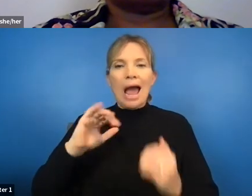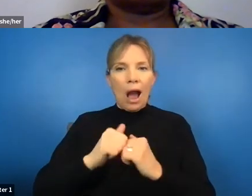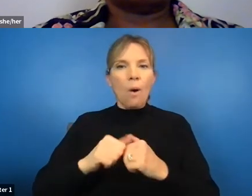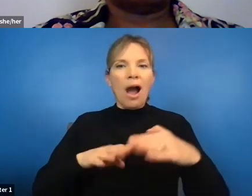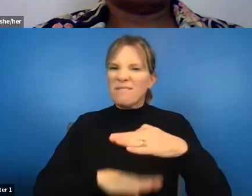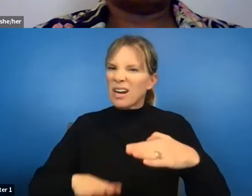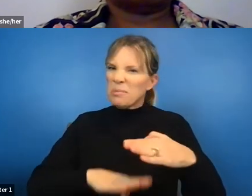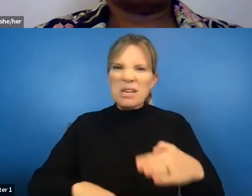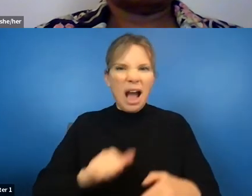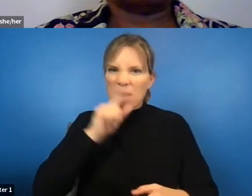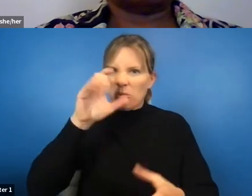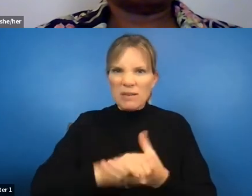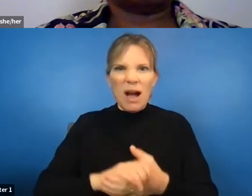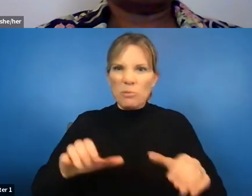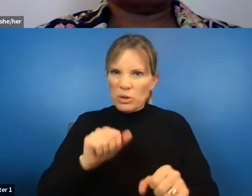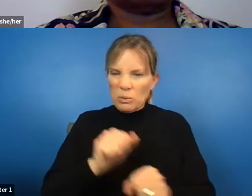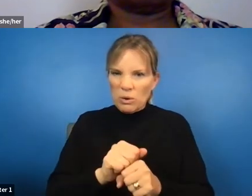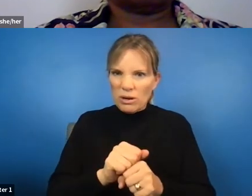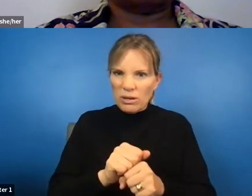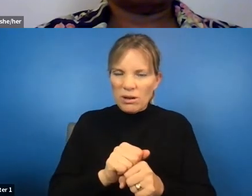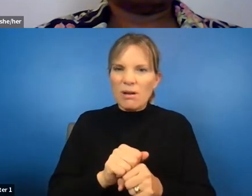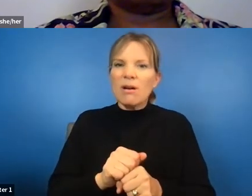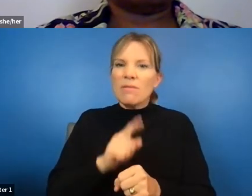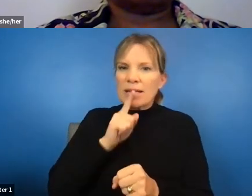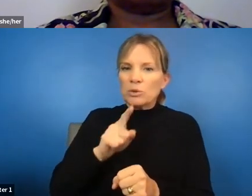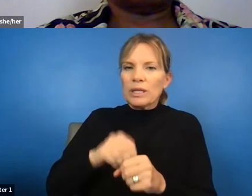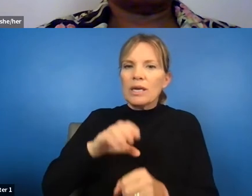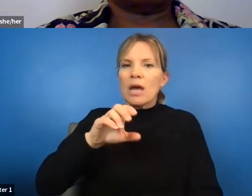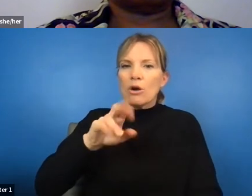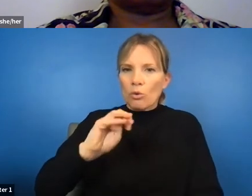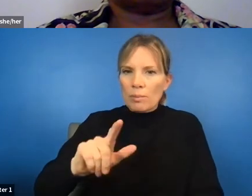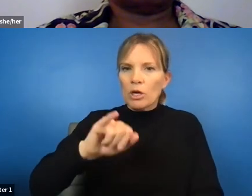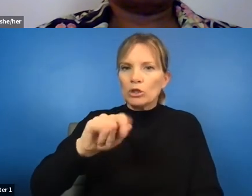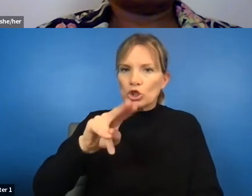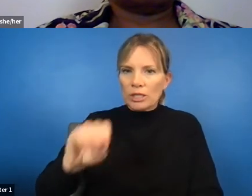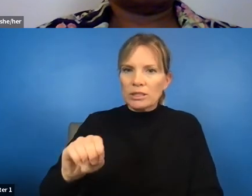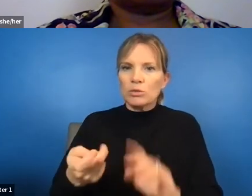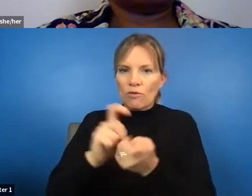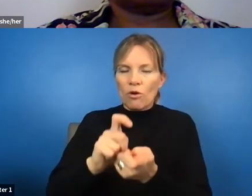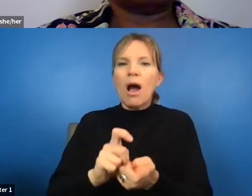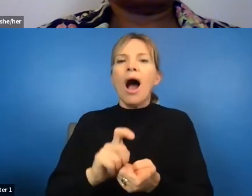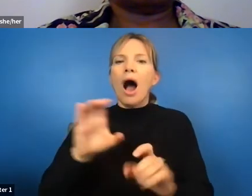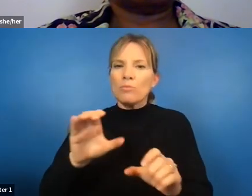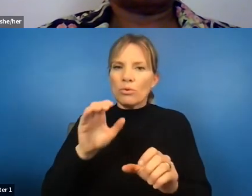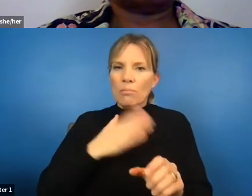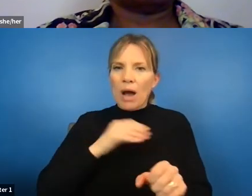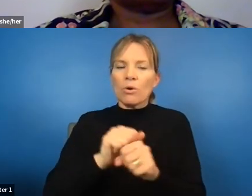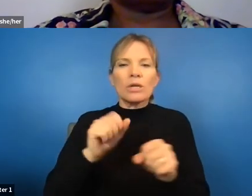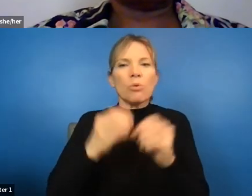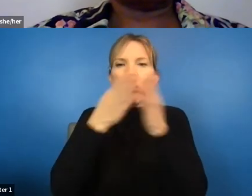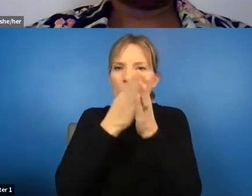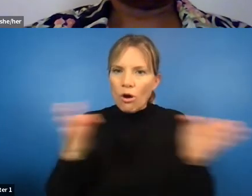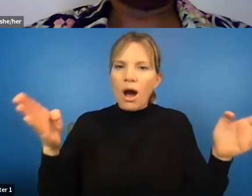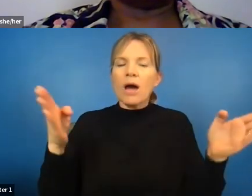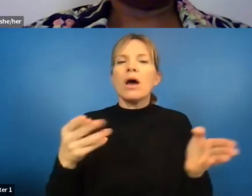don't believe that I'm doing work that's criminal justice reform. I'm doing work that's about broader public safety